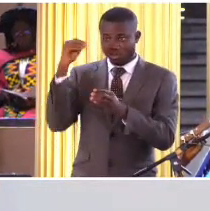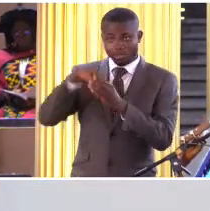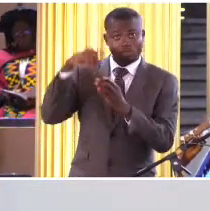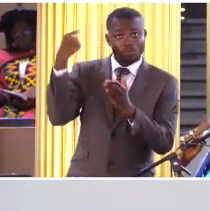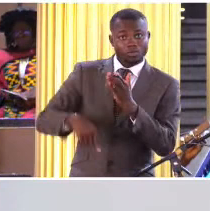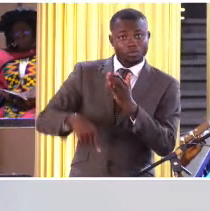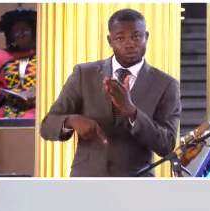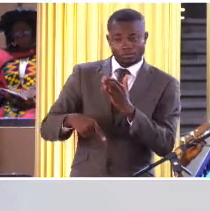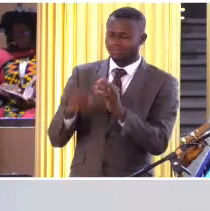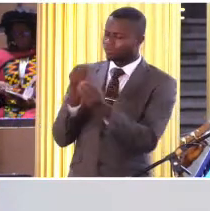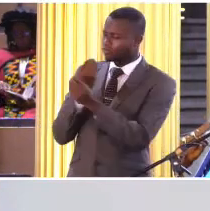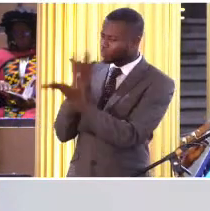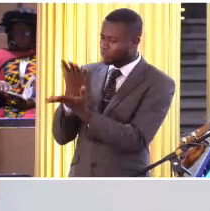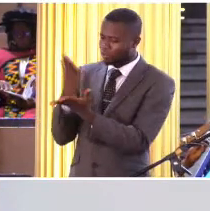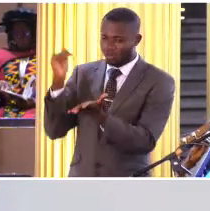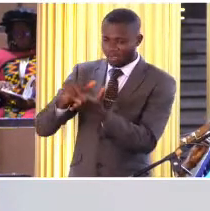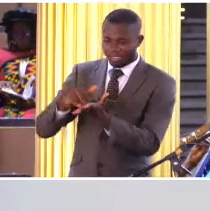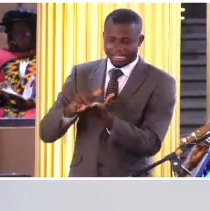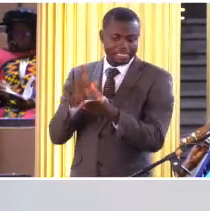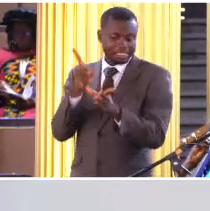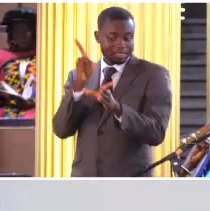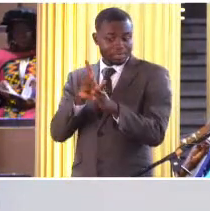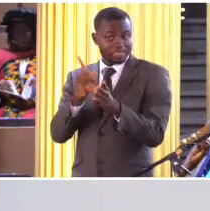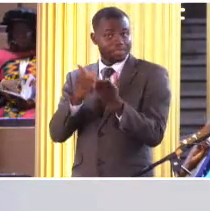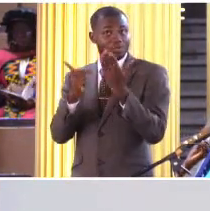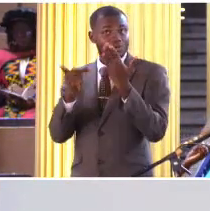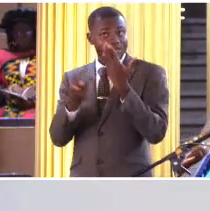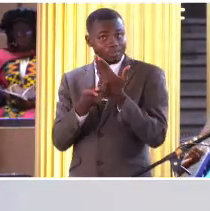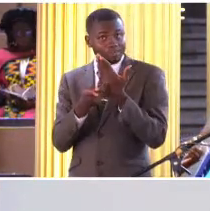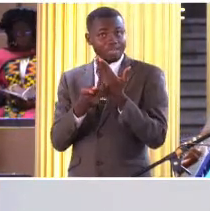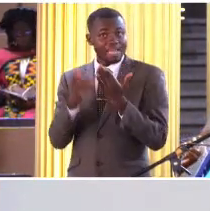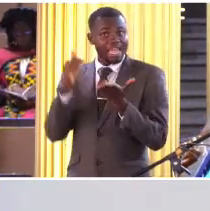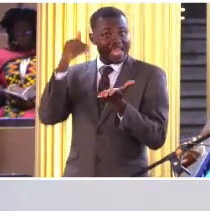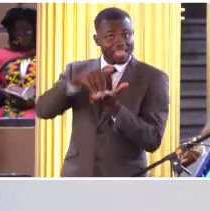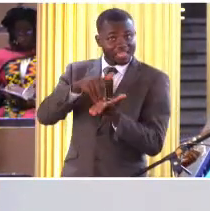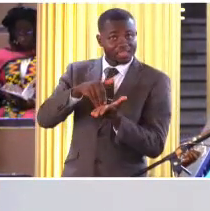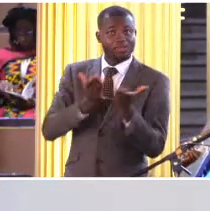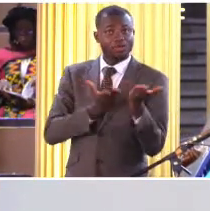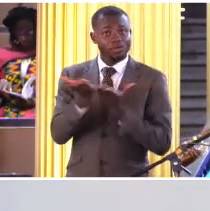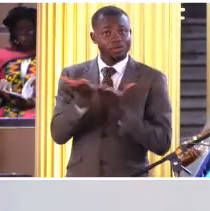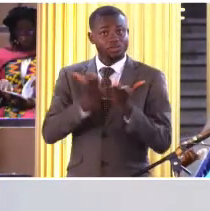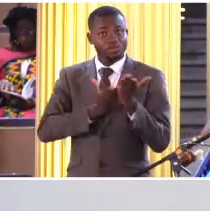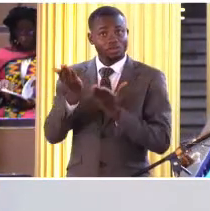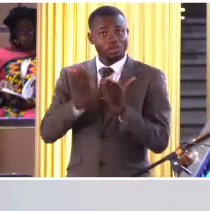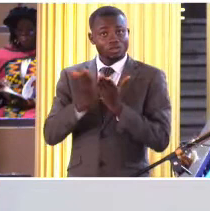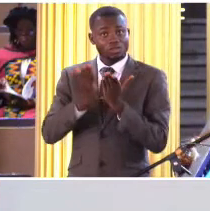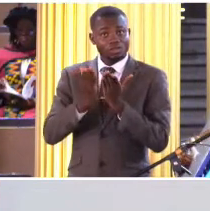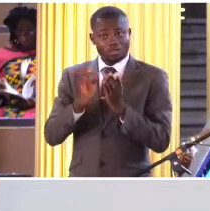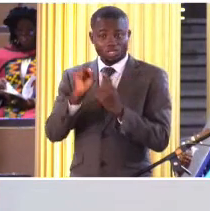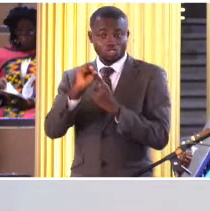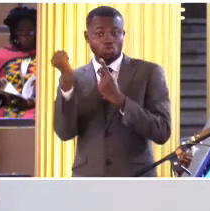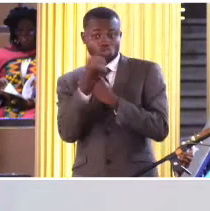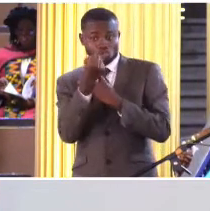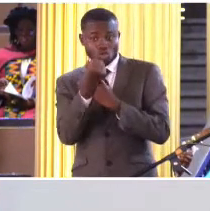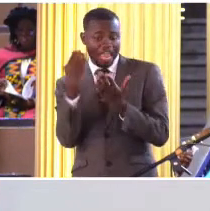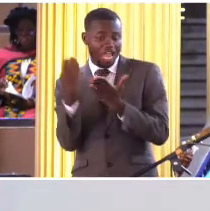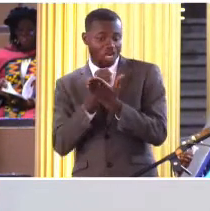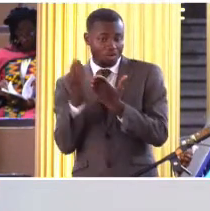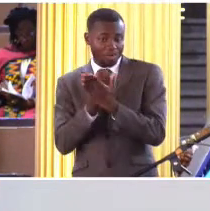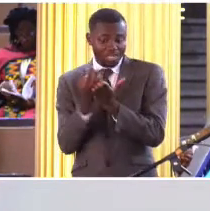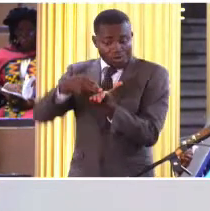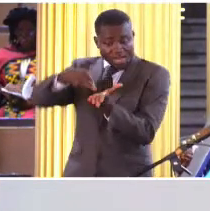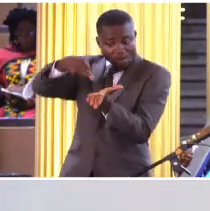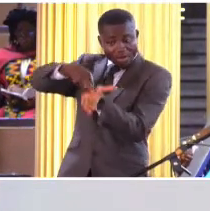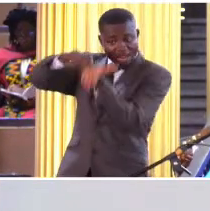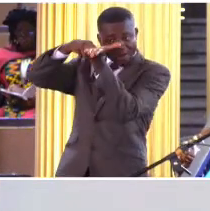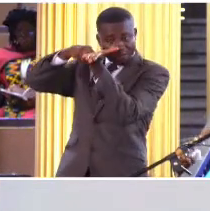of Disability Program. Simultaneously, he served as the Socio-Economic Rehabilitation Officer with